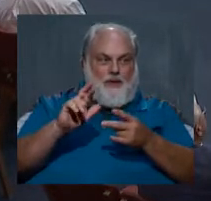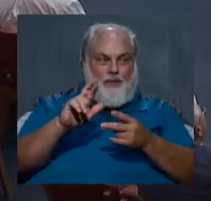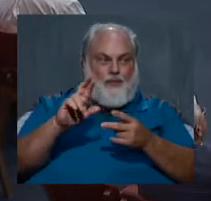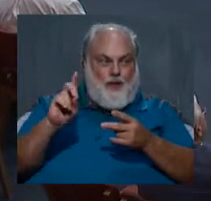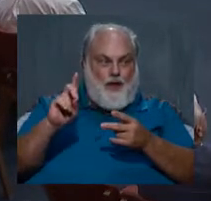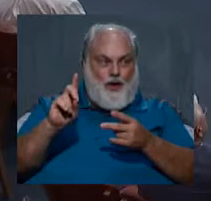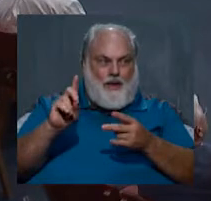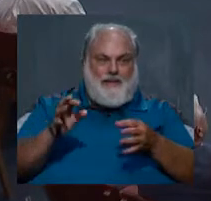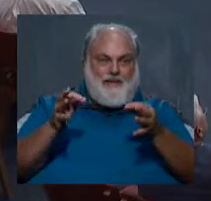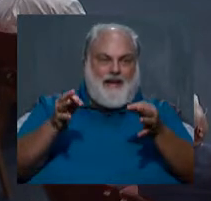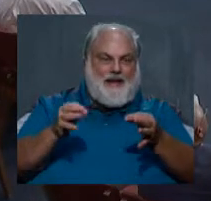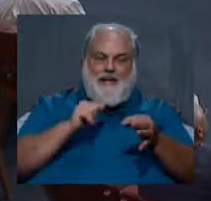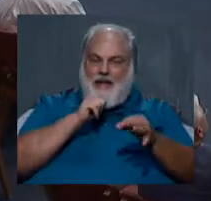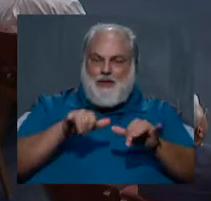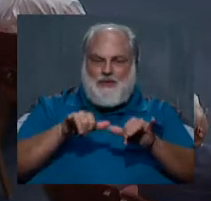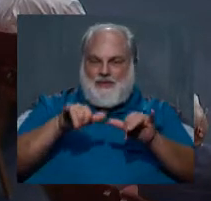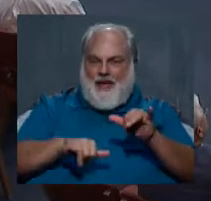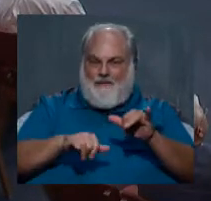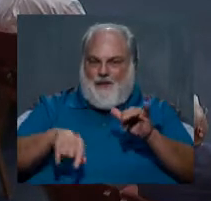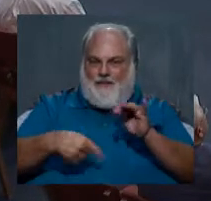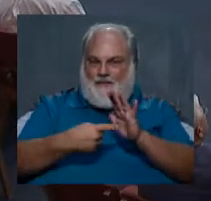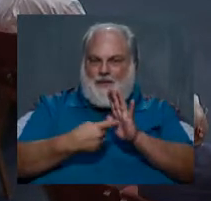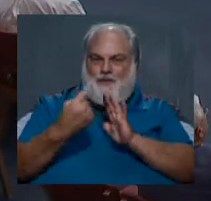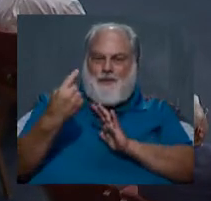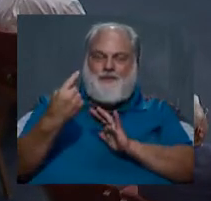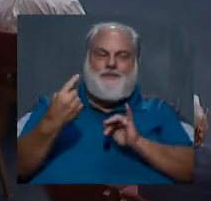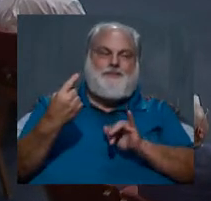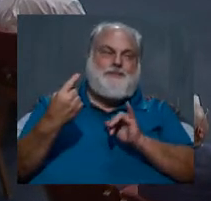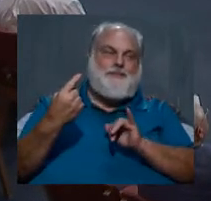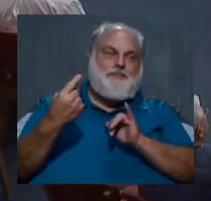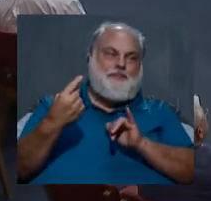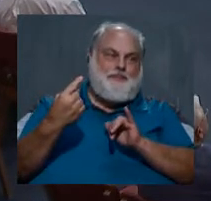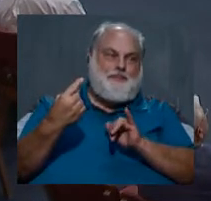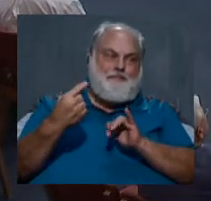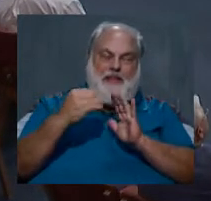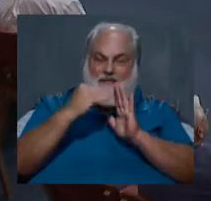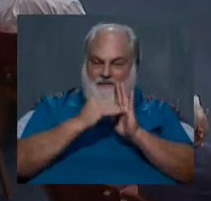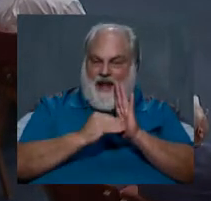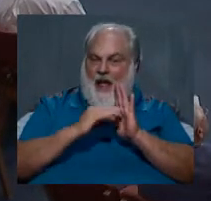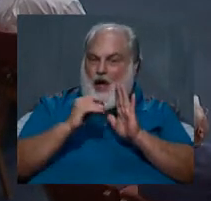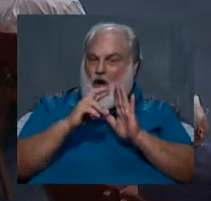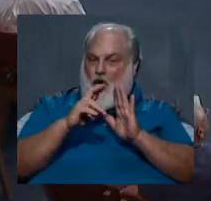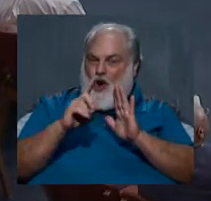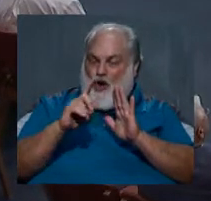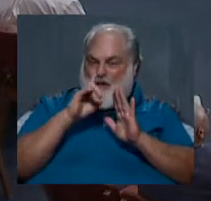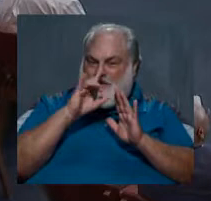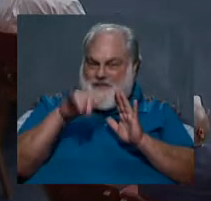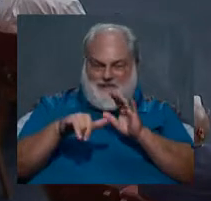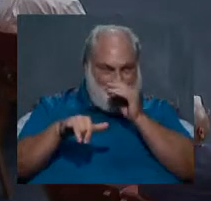they decided not to stay for this. They did fill out cards for this issue.